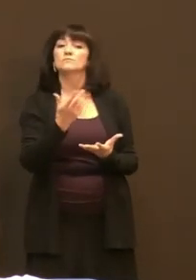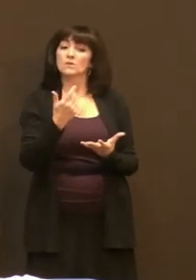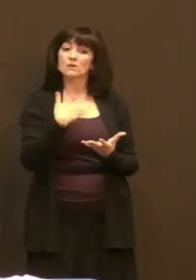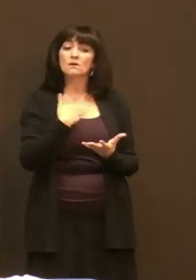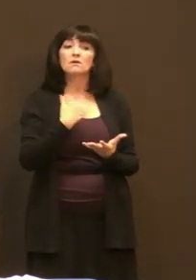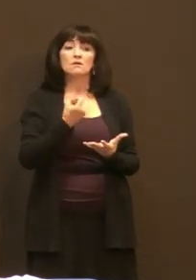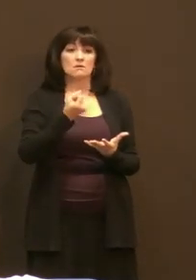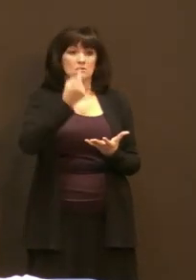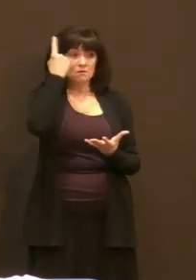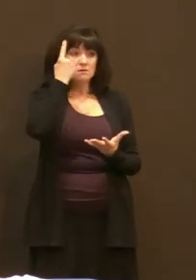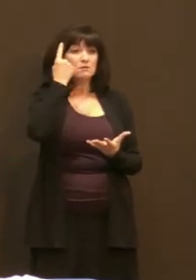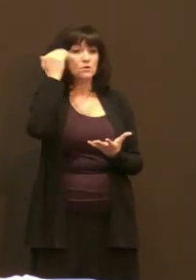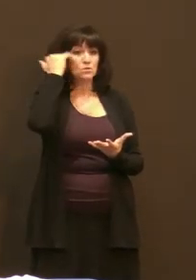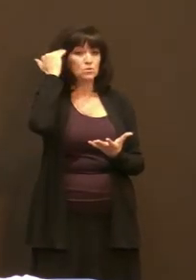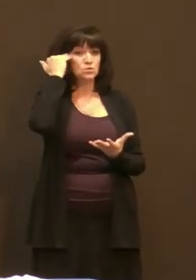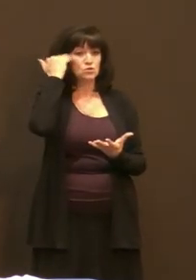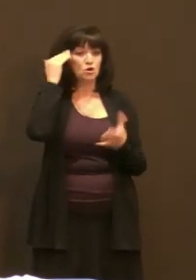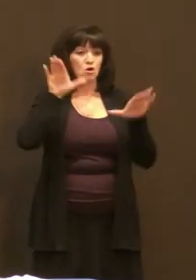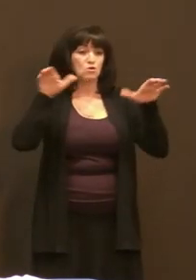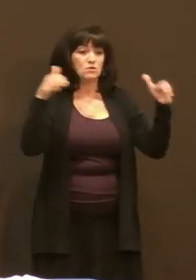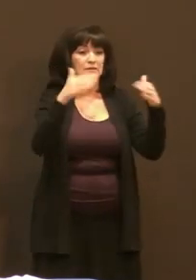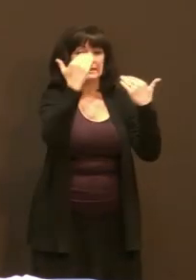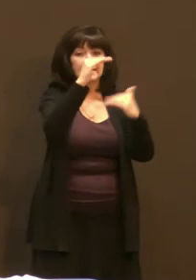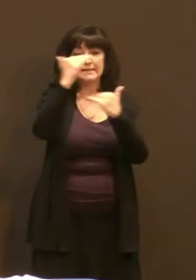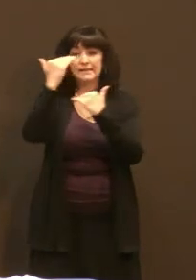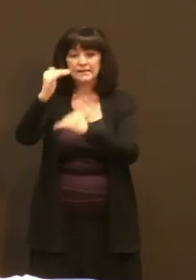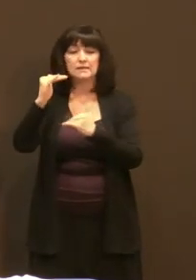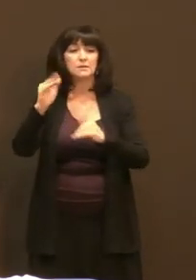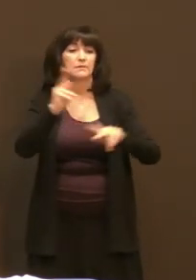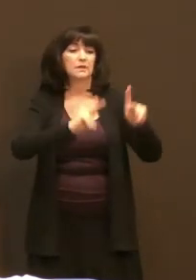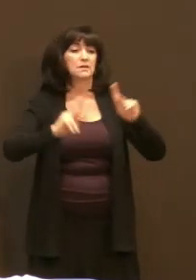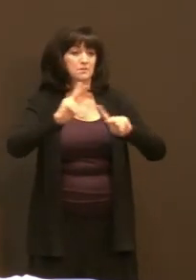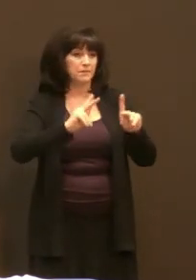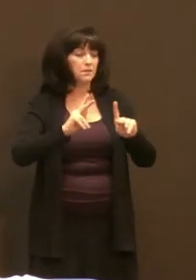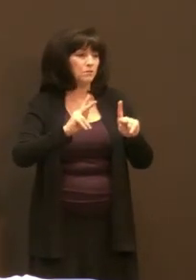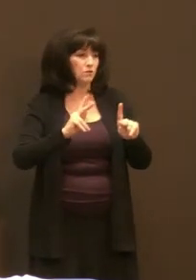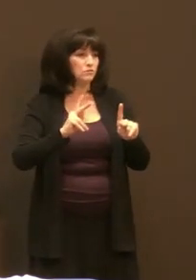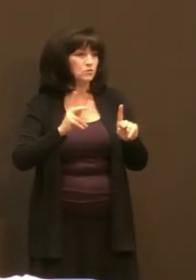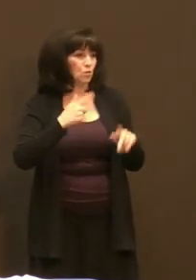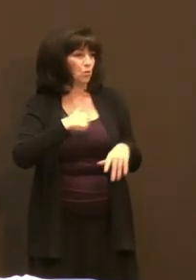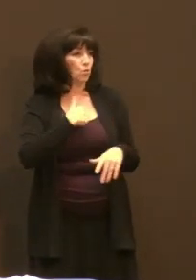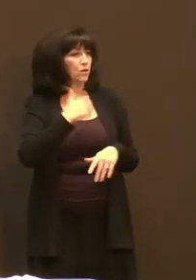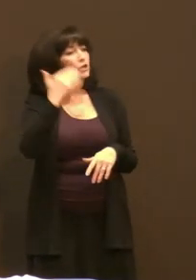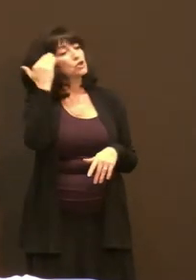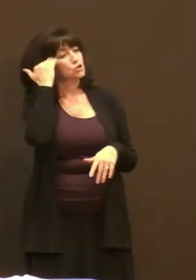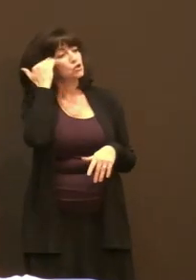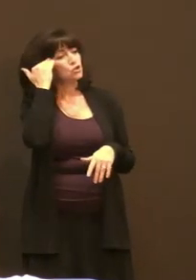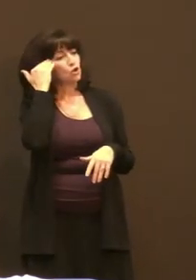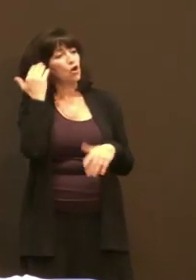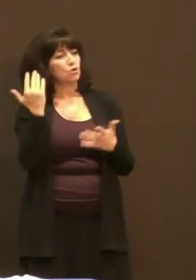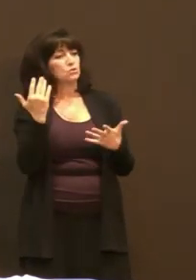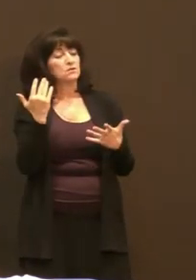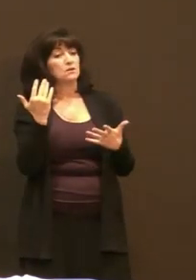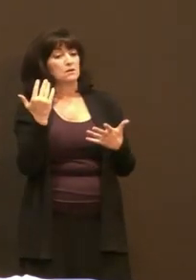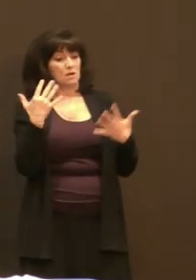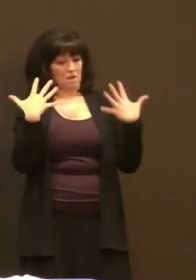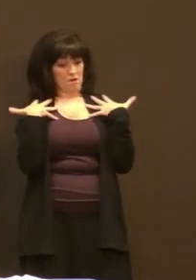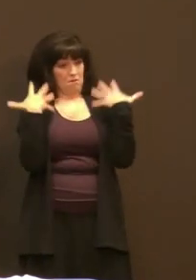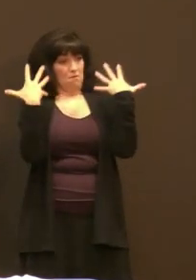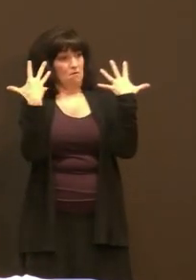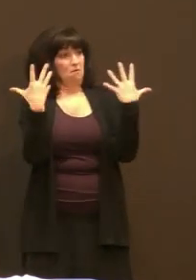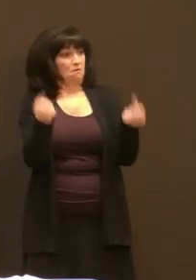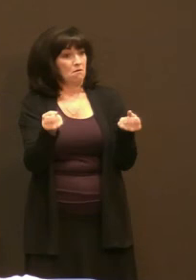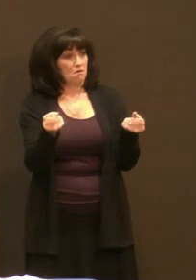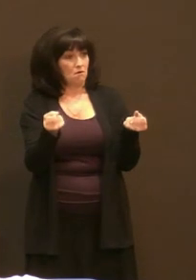contained, that we're staying contained. What we know is the risk for rebound is high, and so we want to be careful. And the